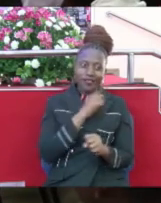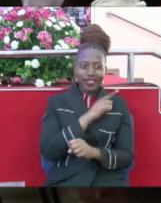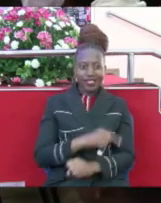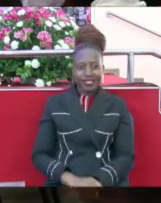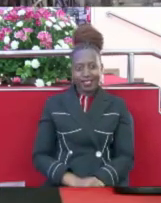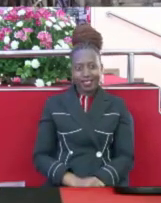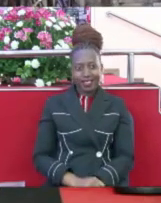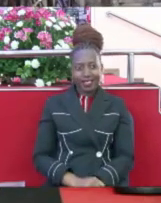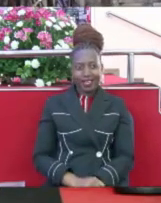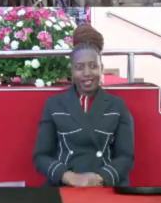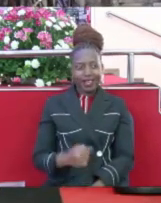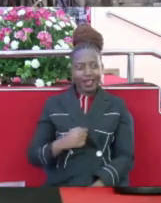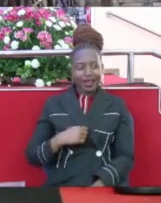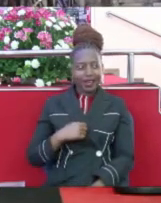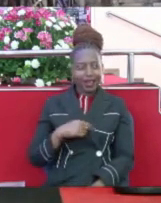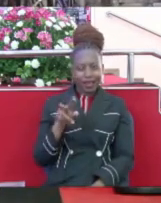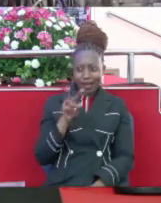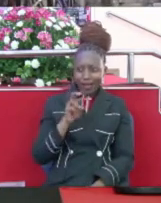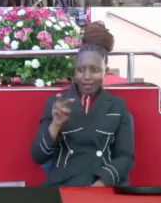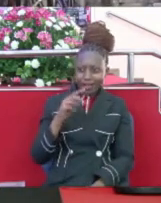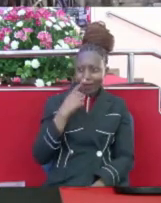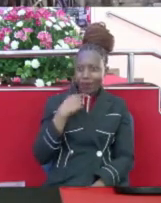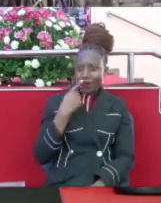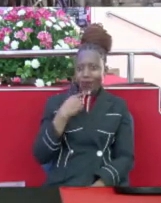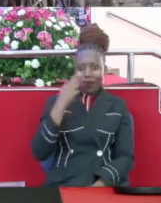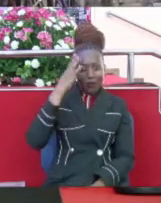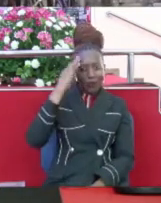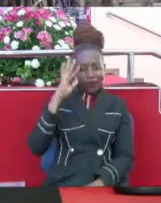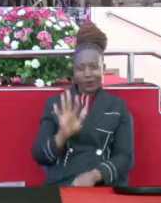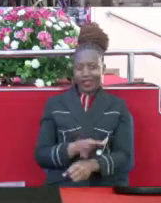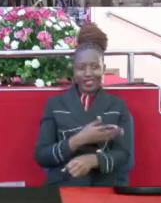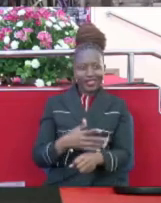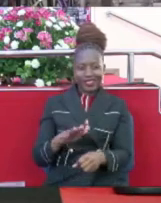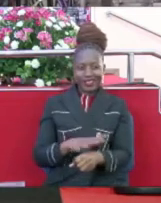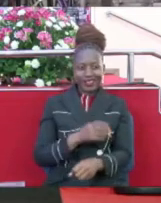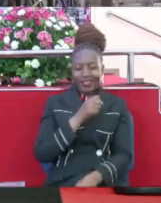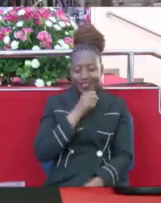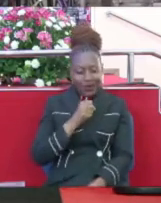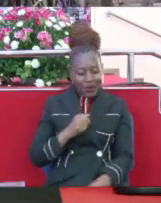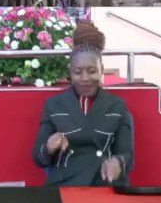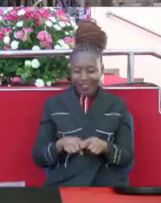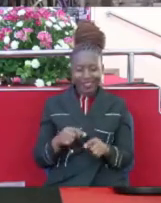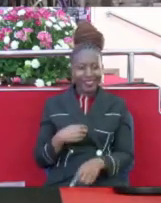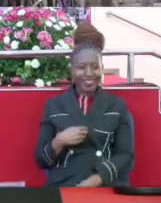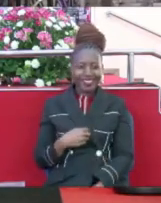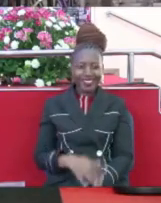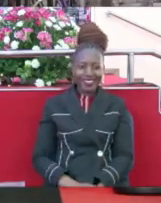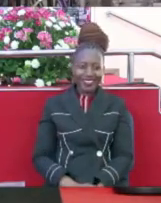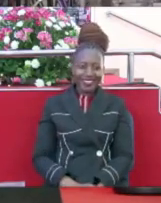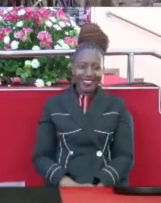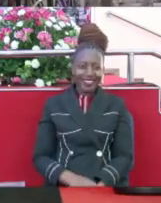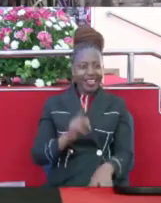can see those who went to high school when I was in high school. Ona wale ambao ninawasikia wakiimba hapa. Bwana Yesu asifiwe. Amen. A time